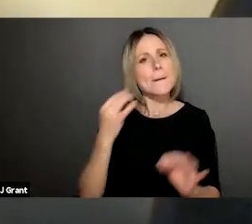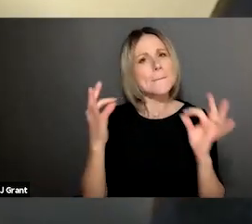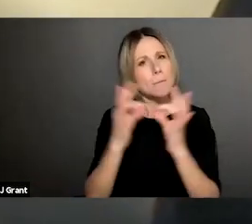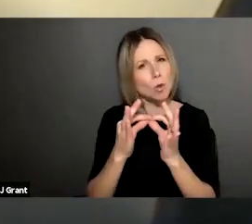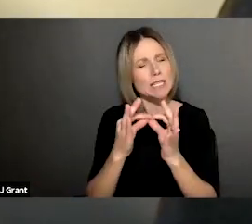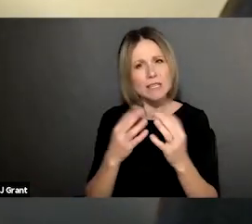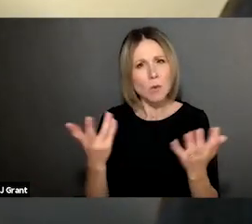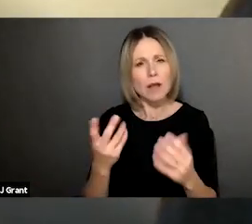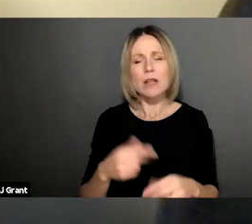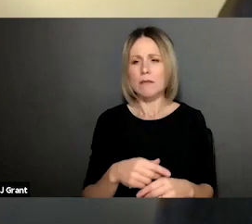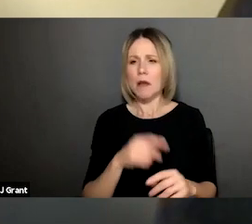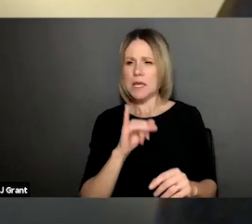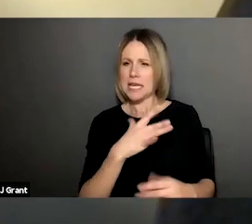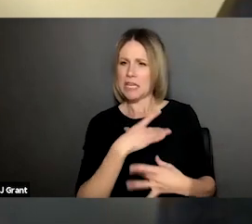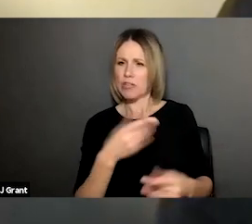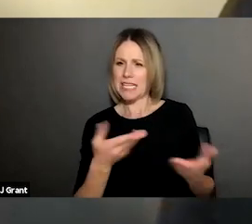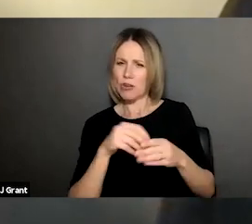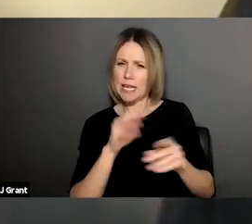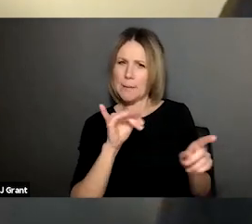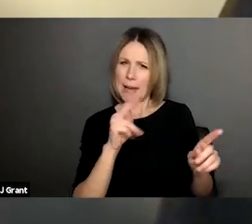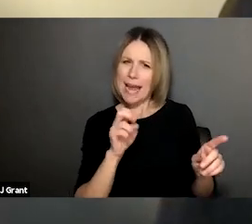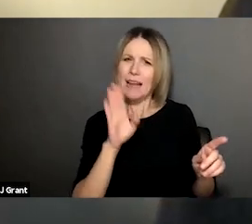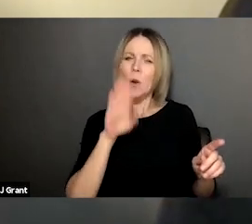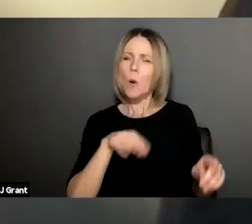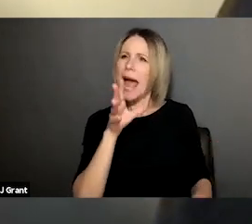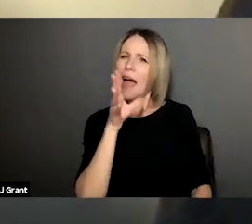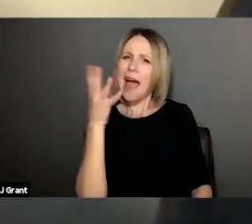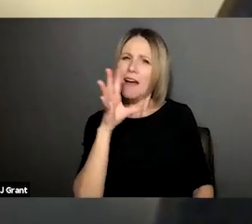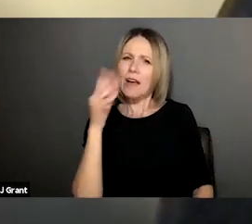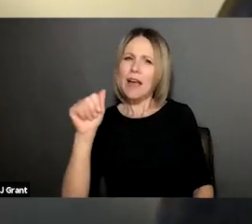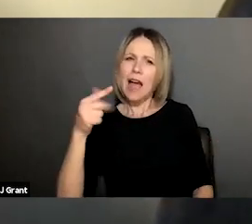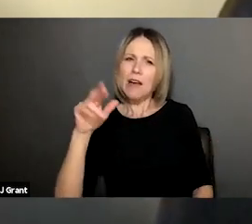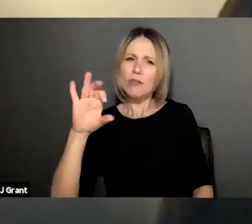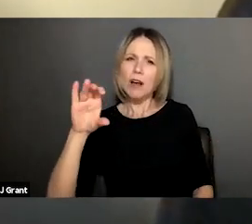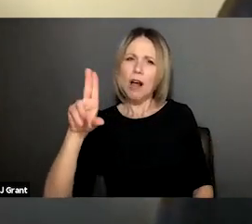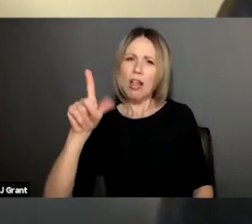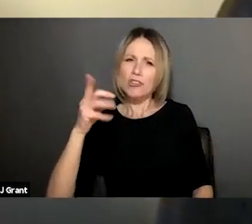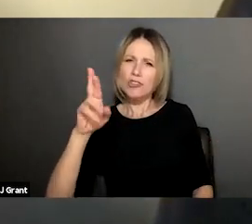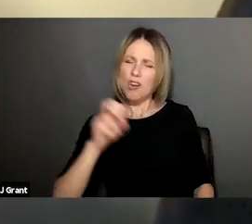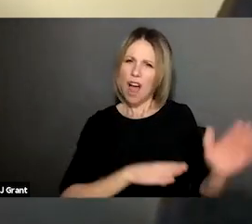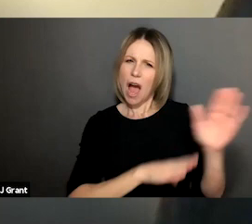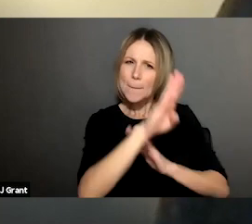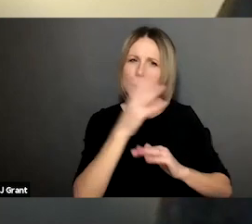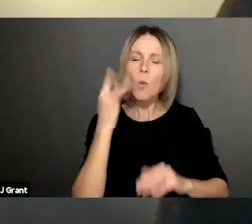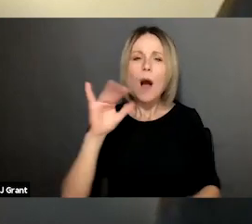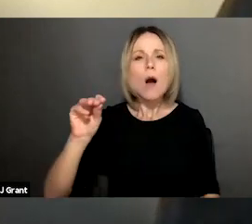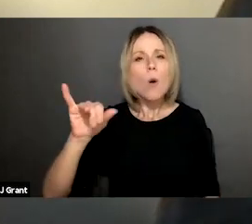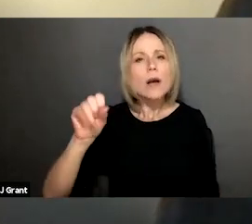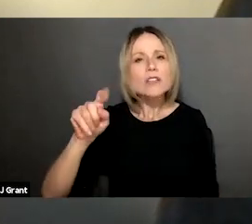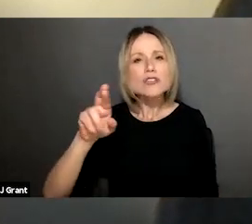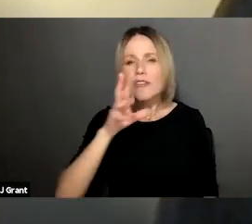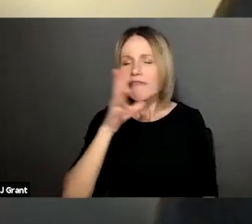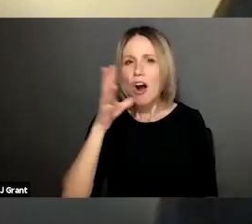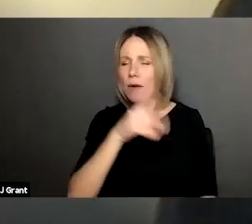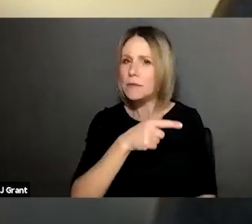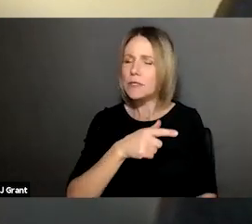kind of interesting that aquaculture is taking off, that these oyster farms are doing so well. And one reason why it's